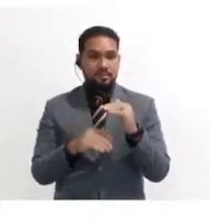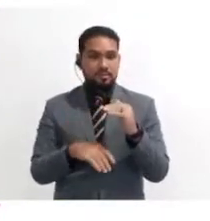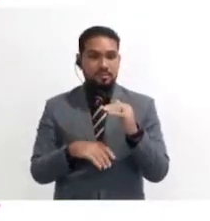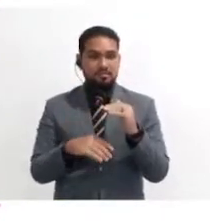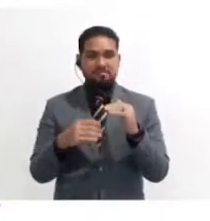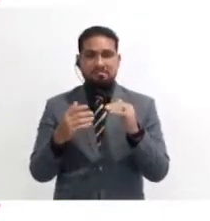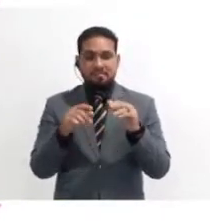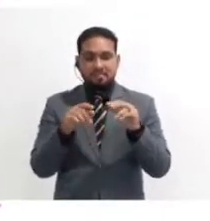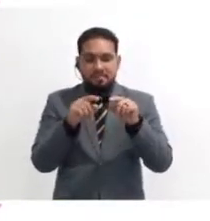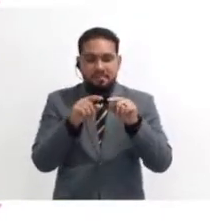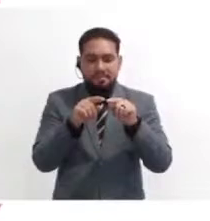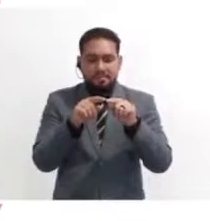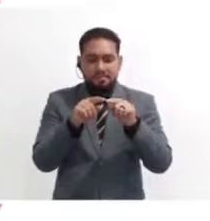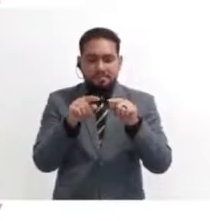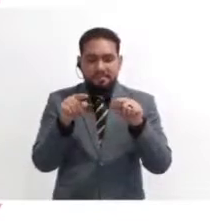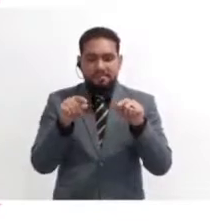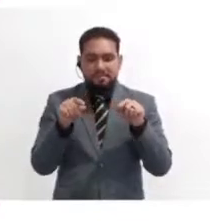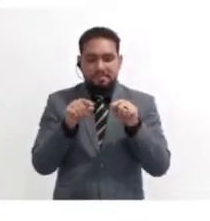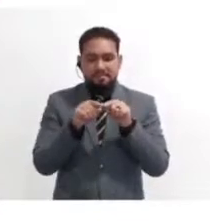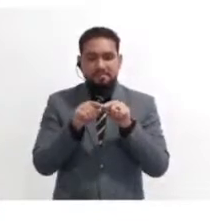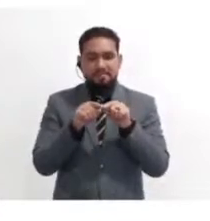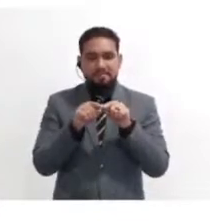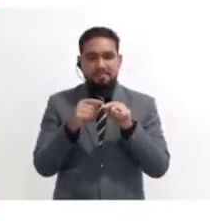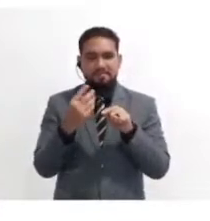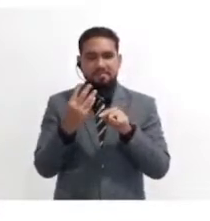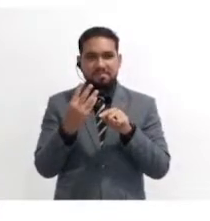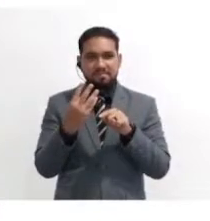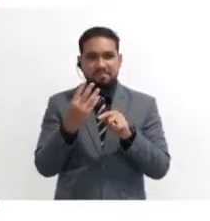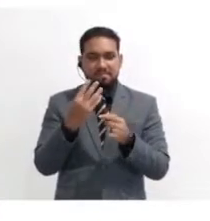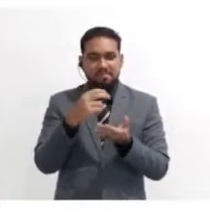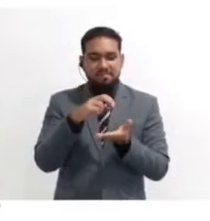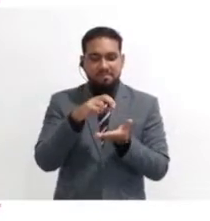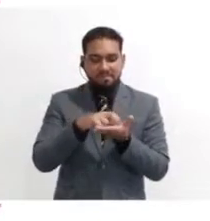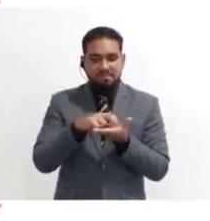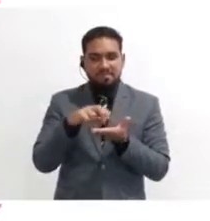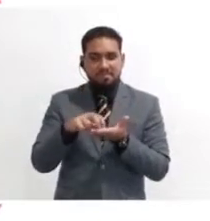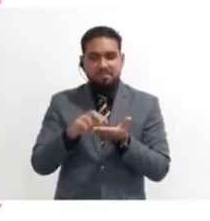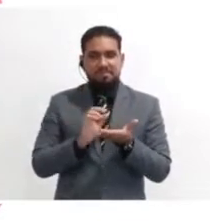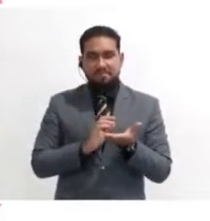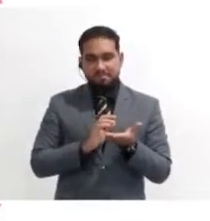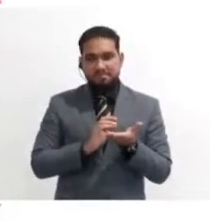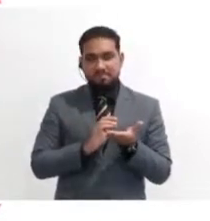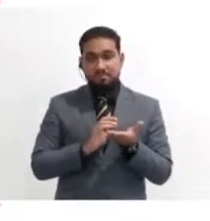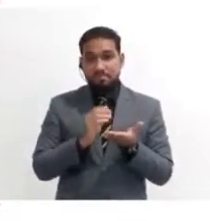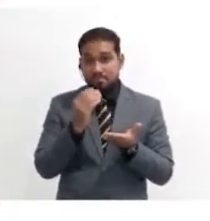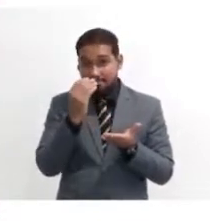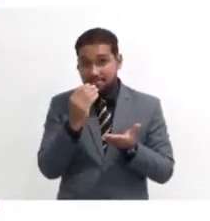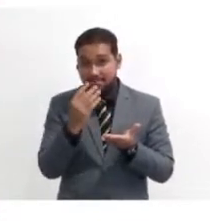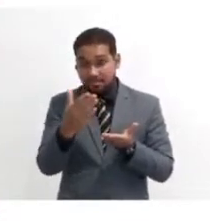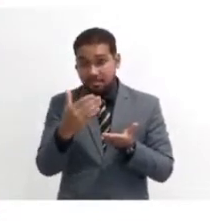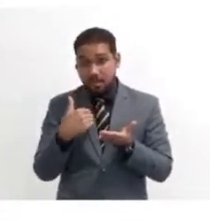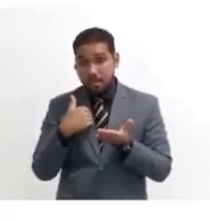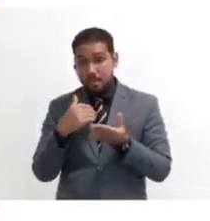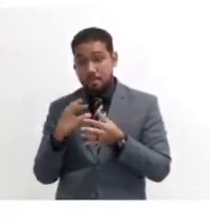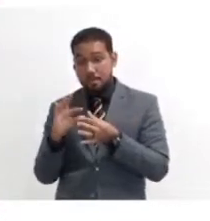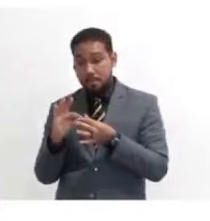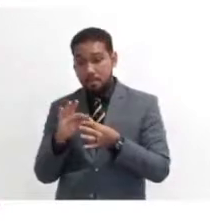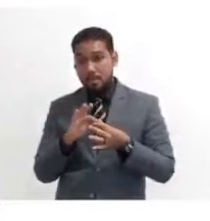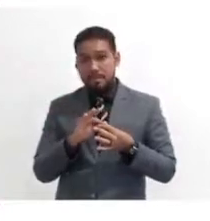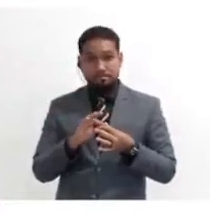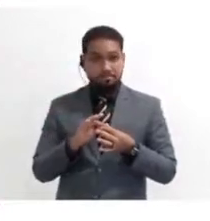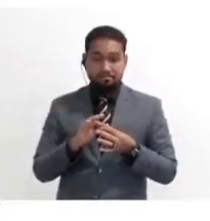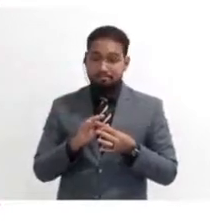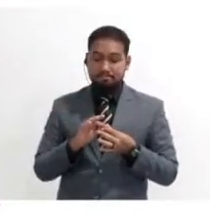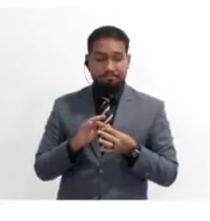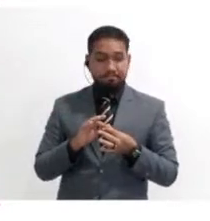makes this different really is that there's no leads extending from the package. And the leads are, bond